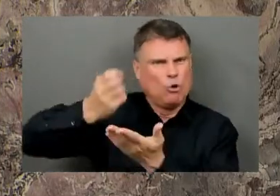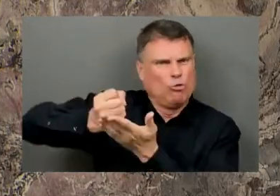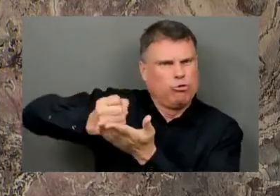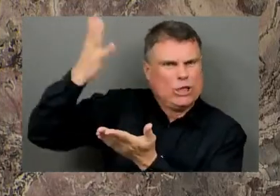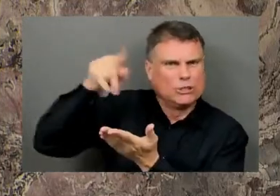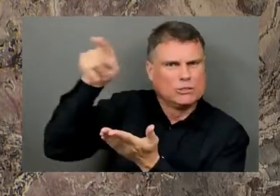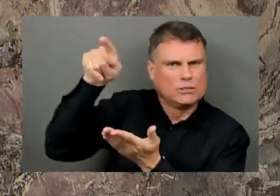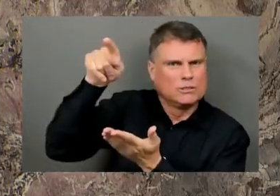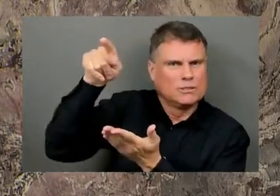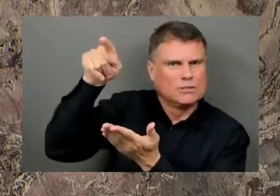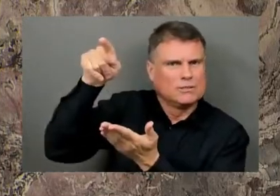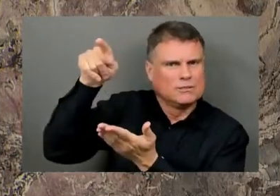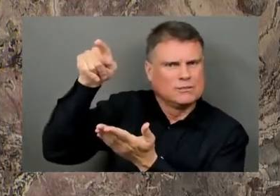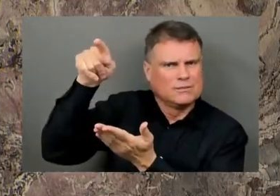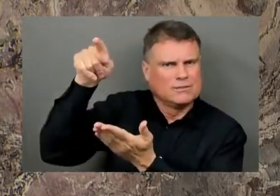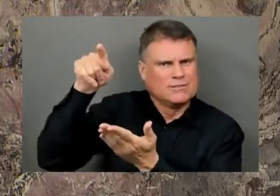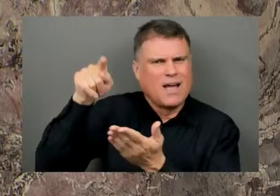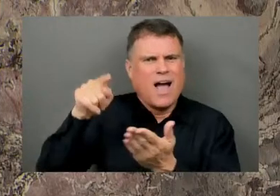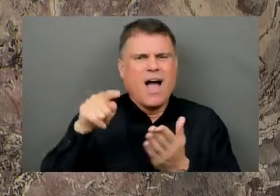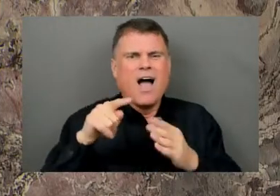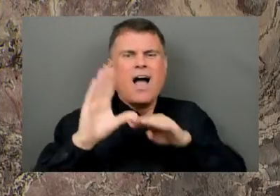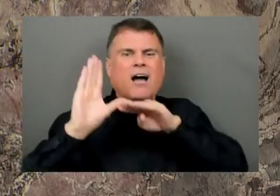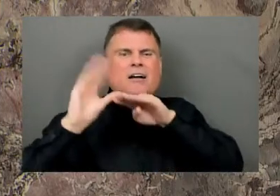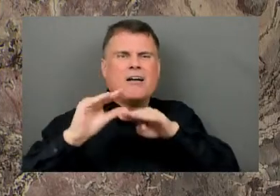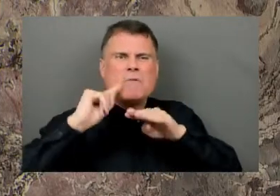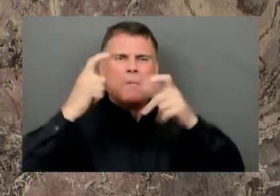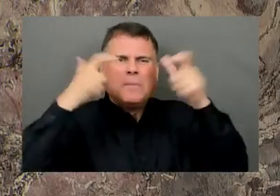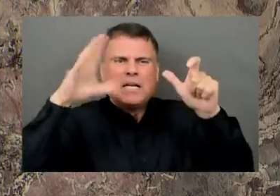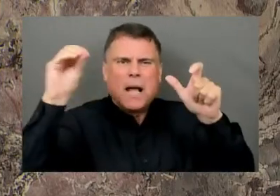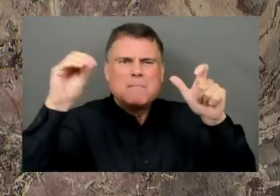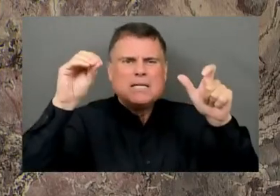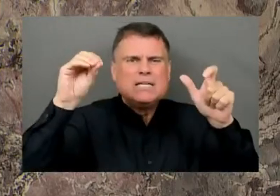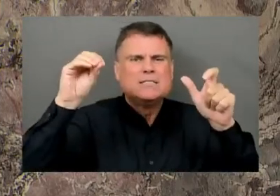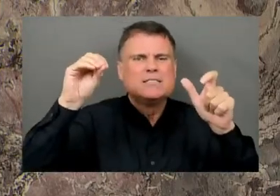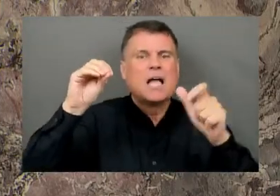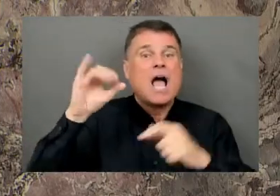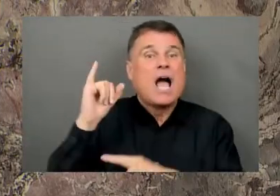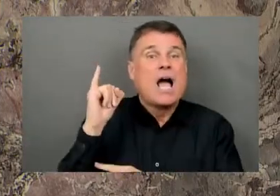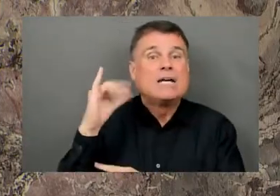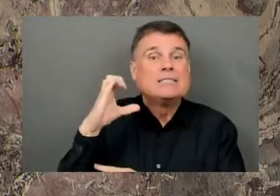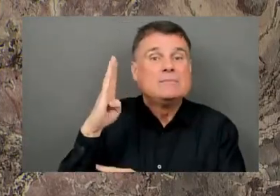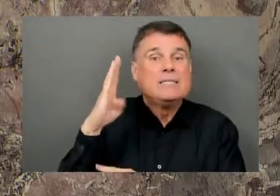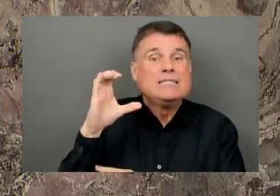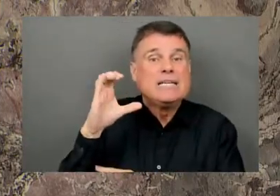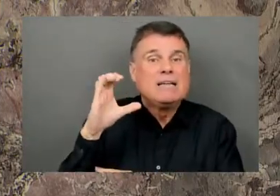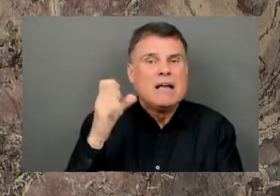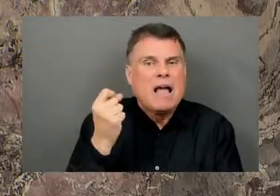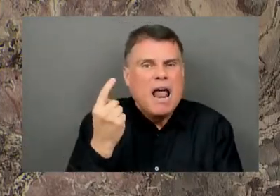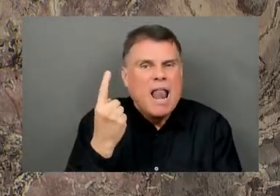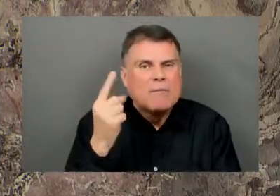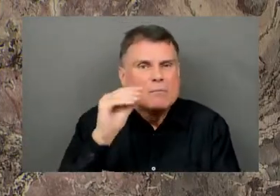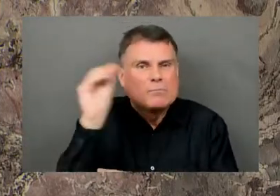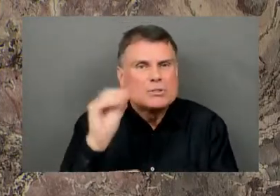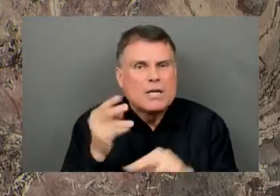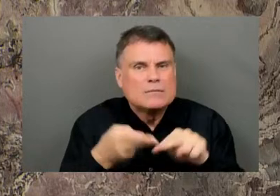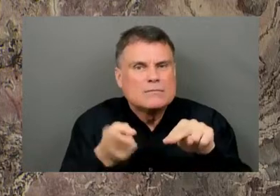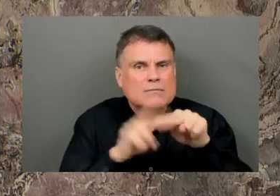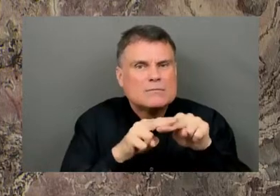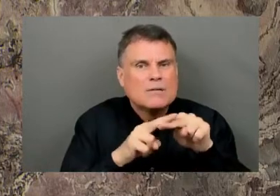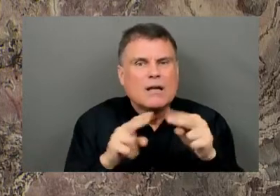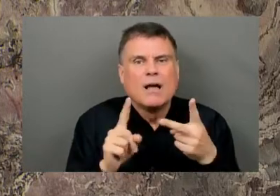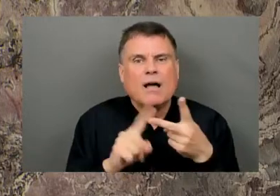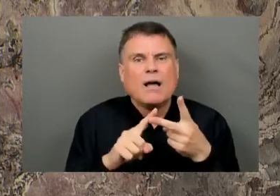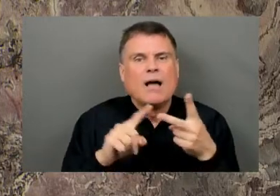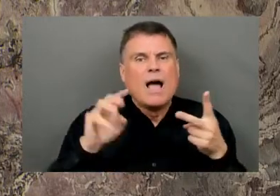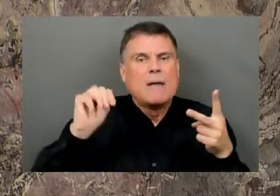ICBC rates hiked 11% for British Columbians, medical services plan premiums by 10%, and hydro rates that were going through